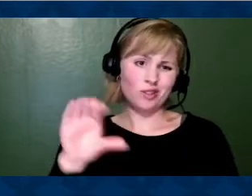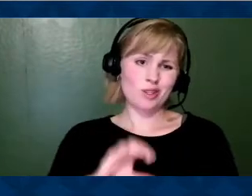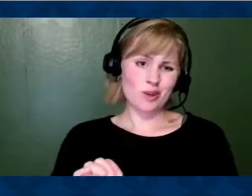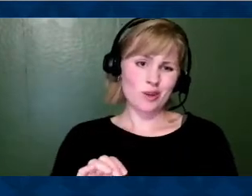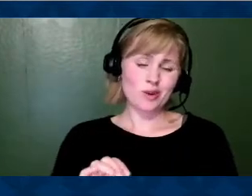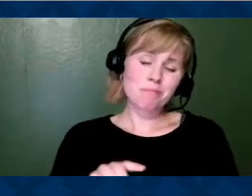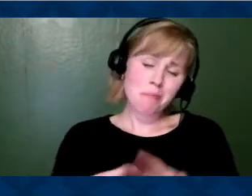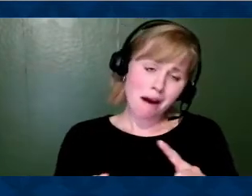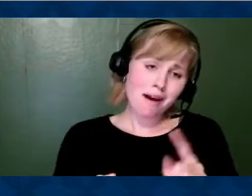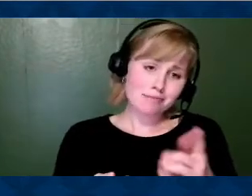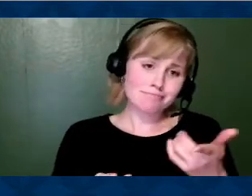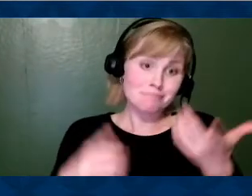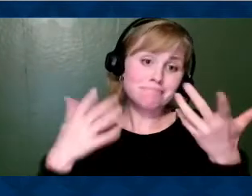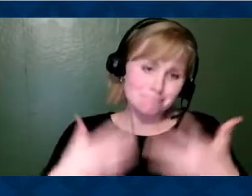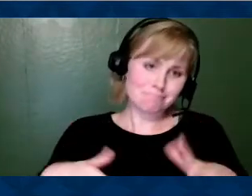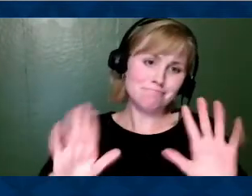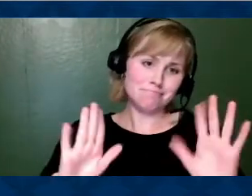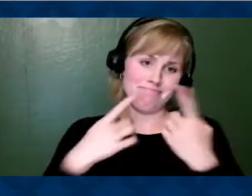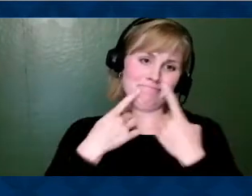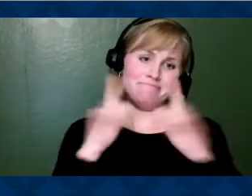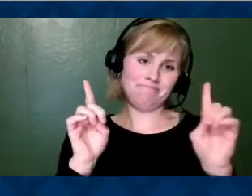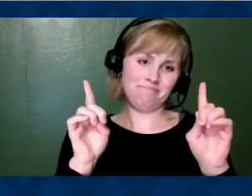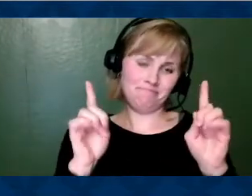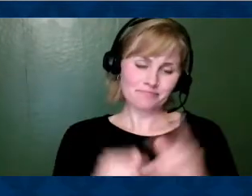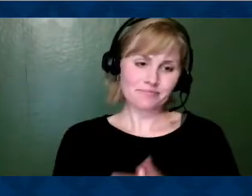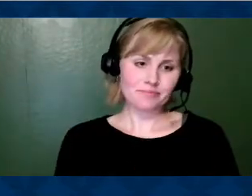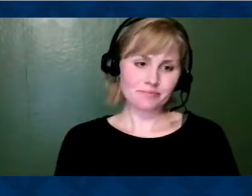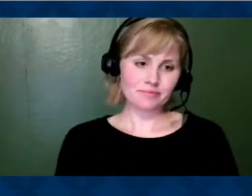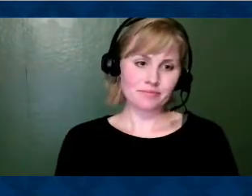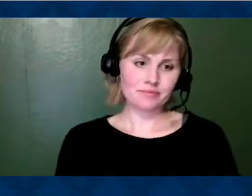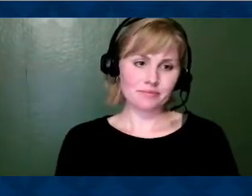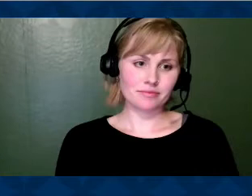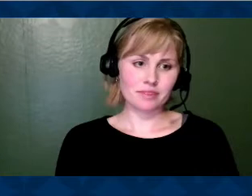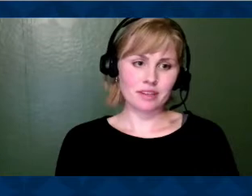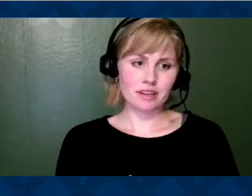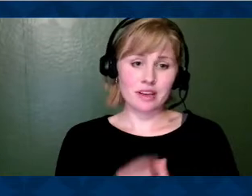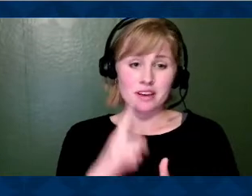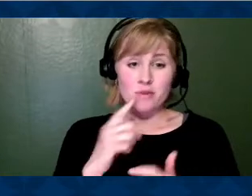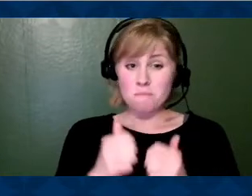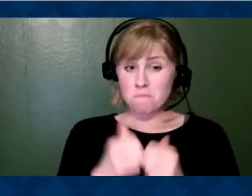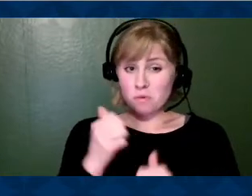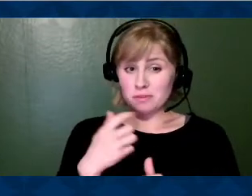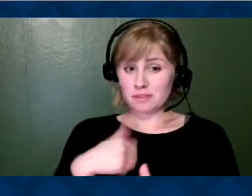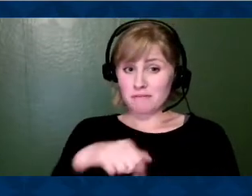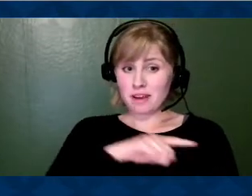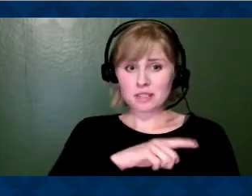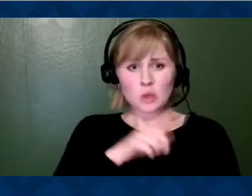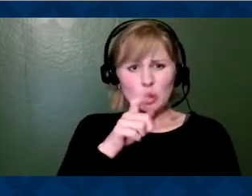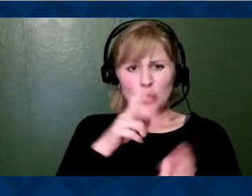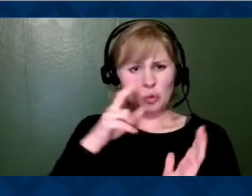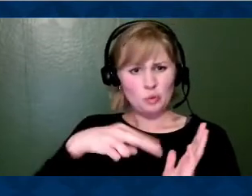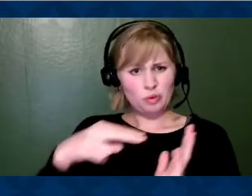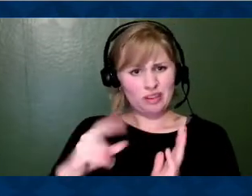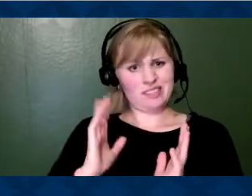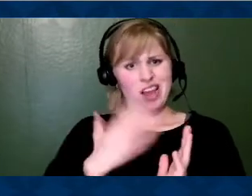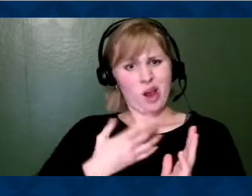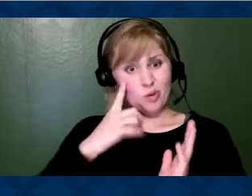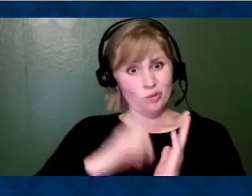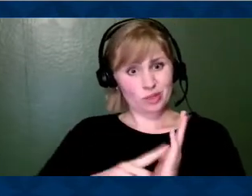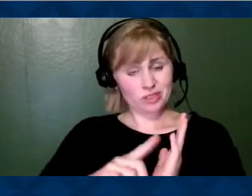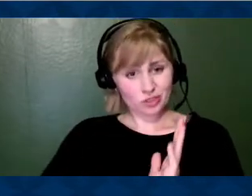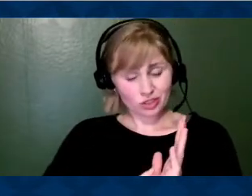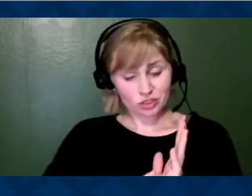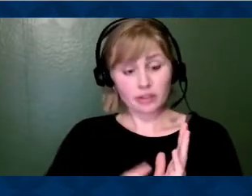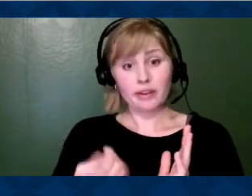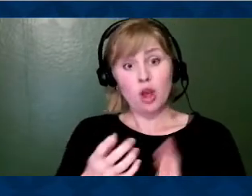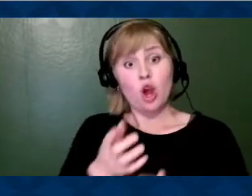done. Now, for most of us, the only people who read our dissertations are our mothers and our doctoral supervisors, and